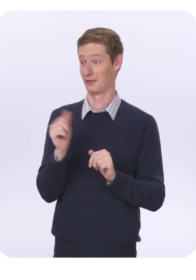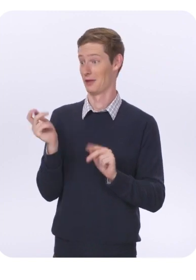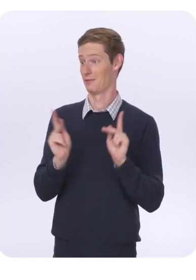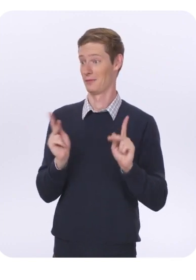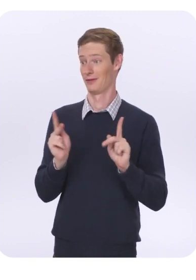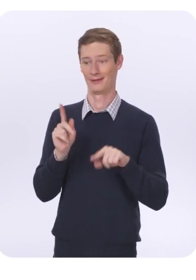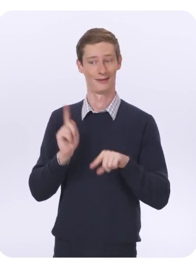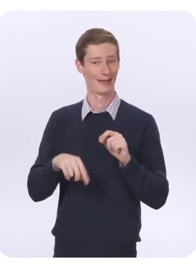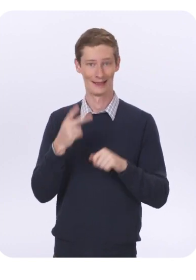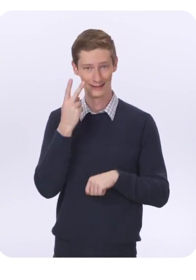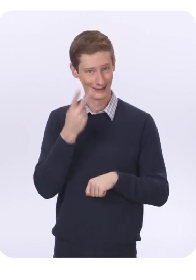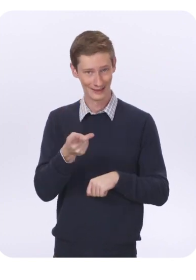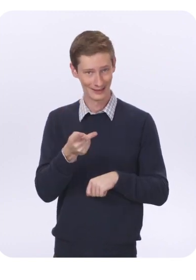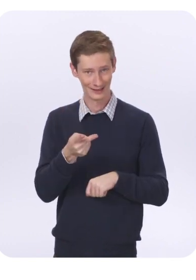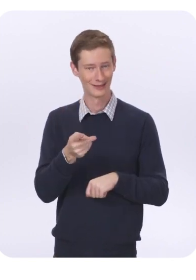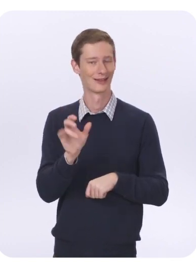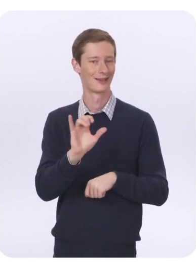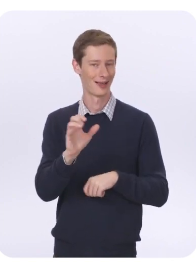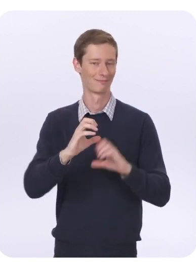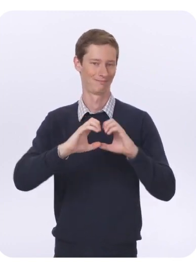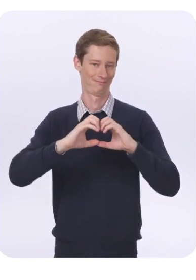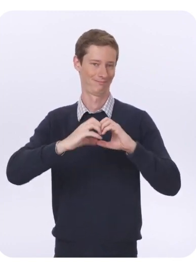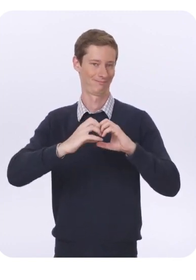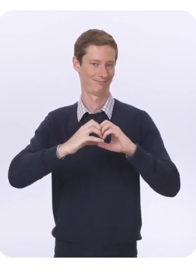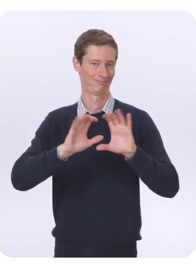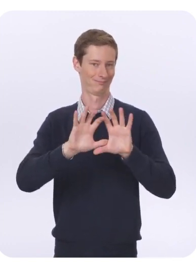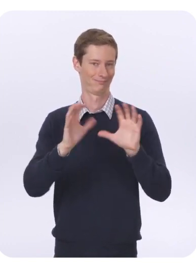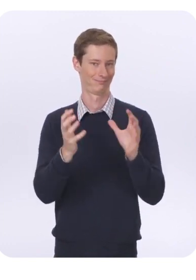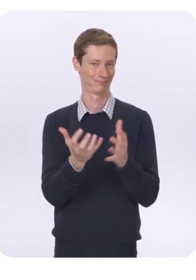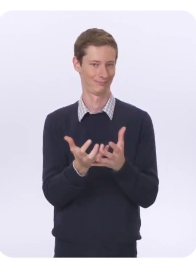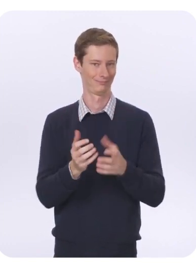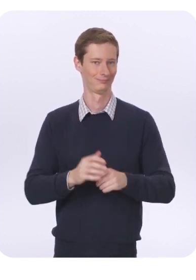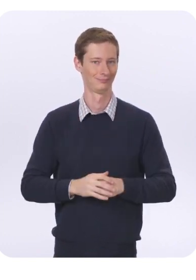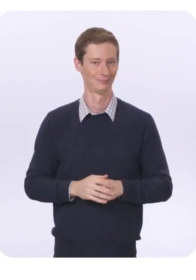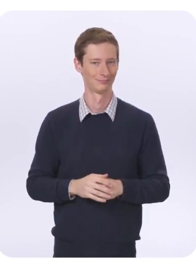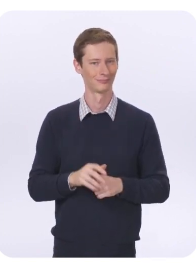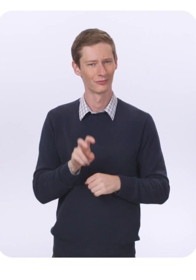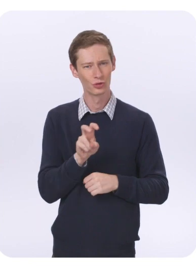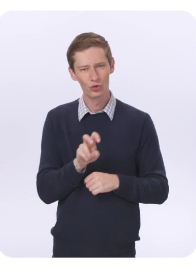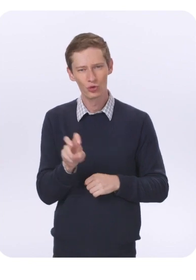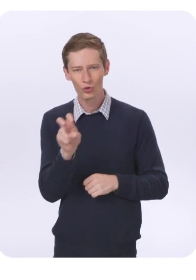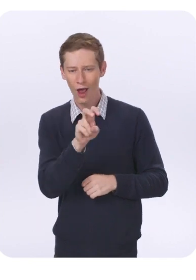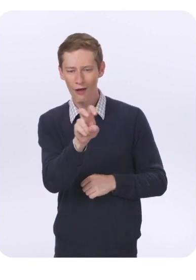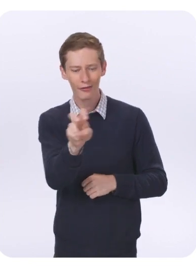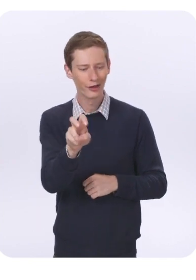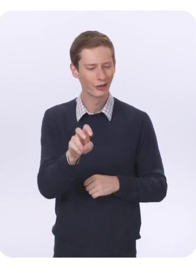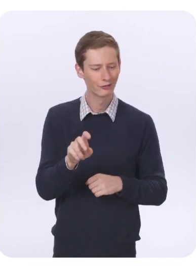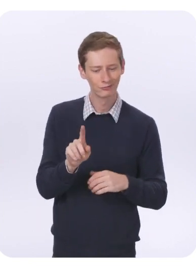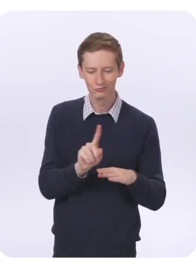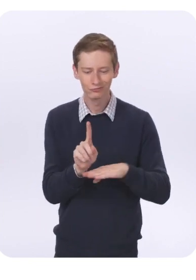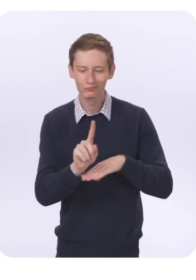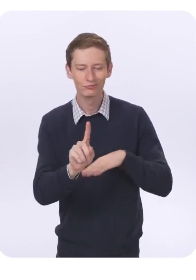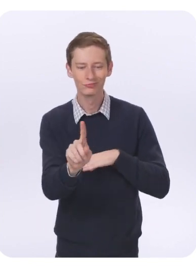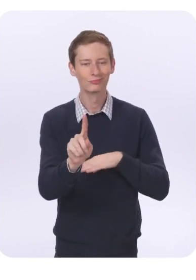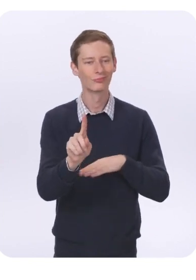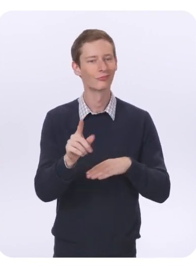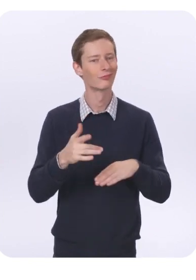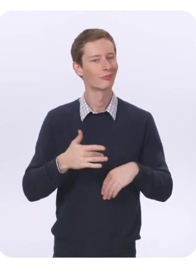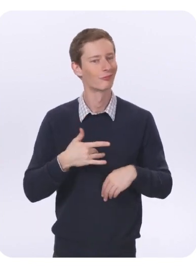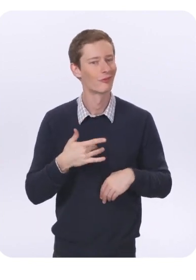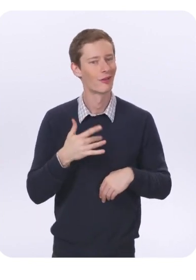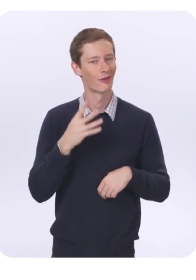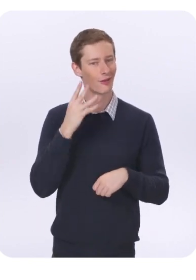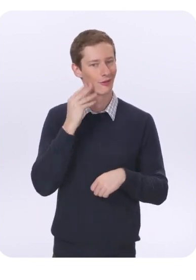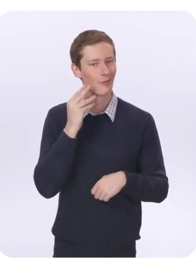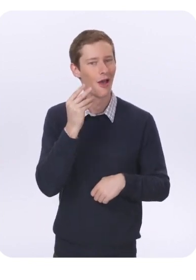like the molecular realm. Traveling to and maneuvering within a place instead of just hearing about it comes down to